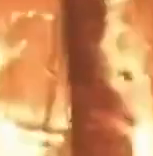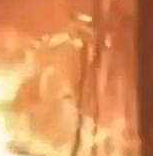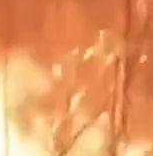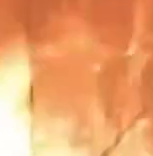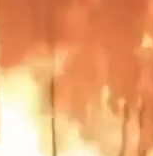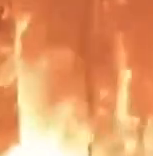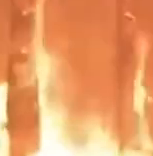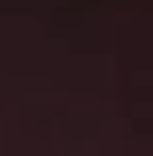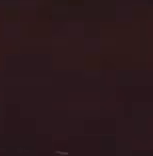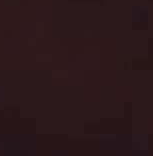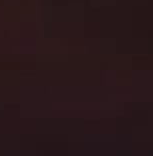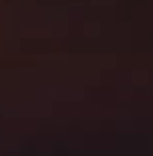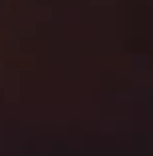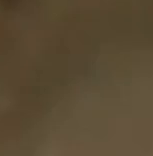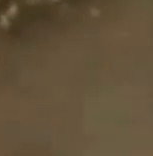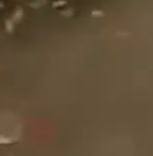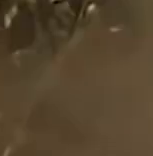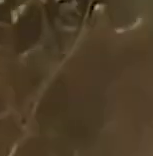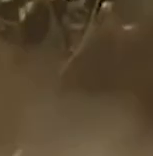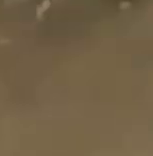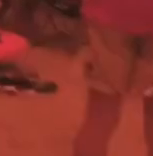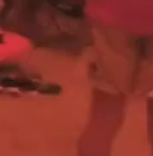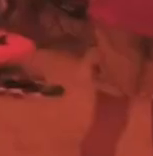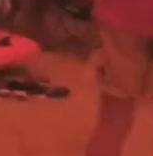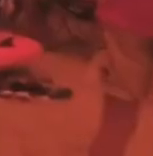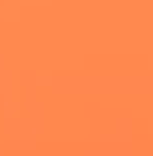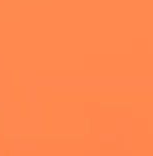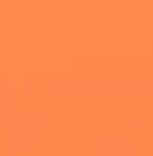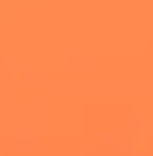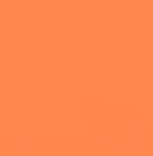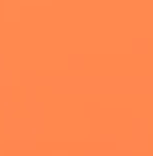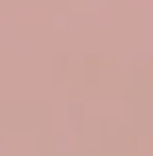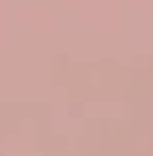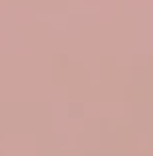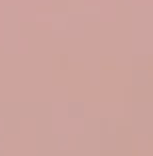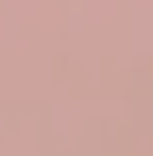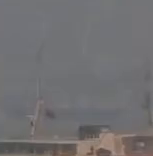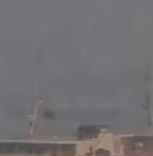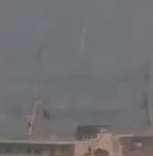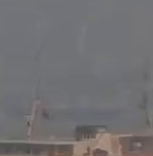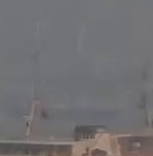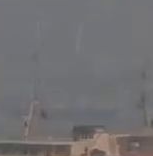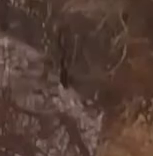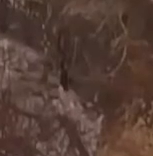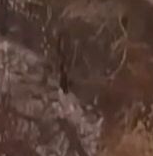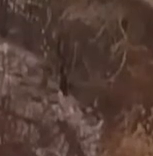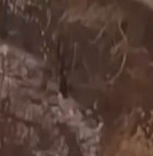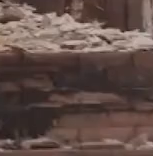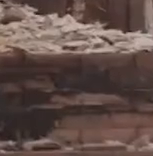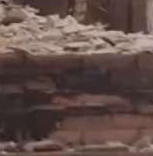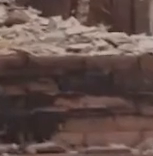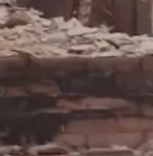The biggest bushfire in Australian history. The only way out of Cobargo is on